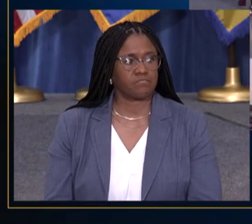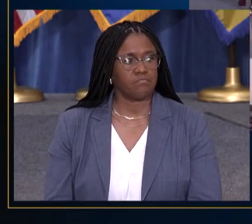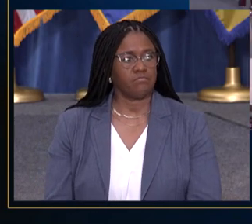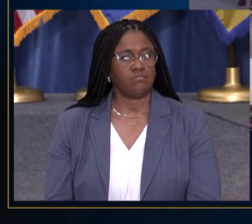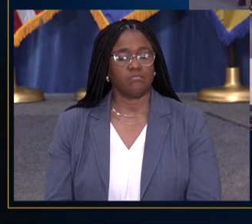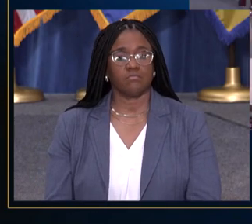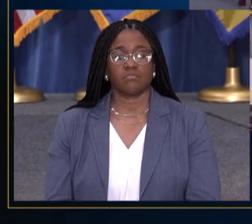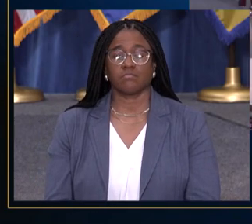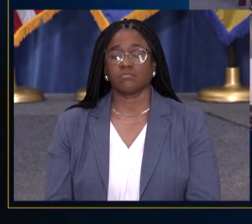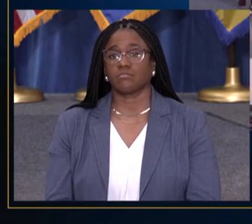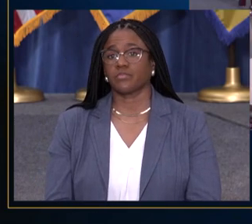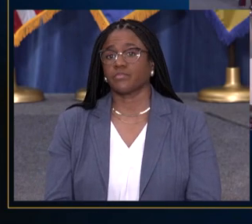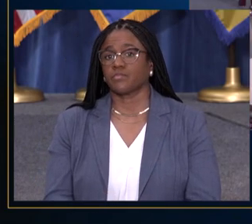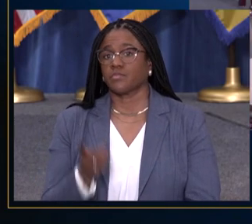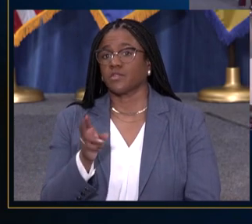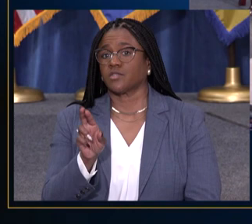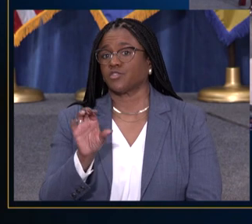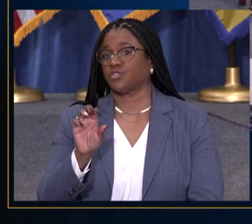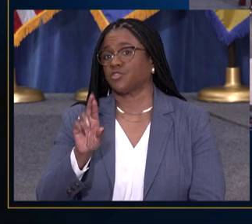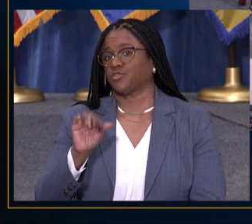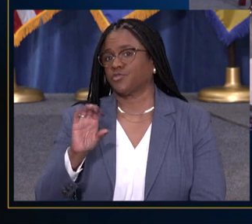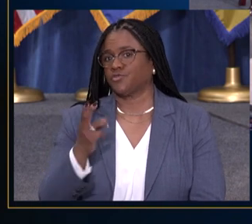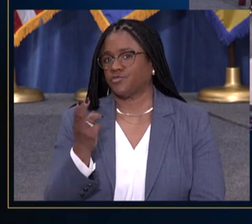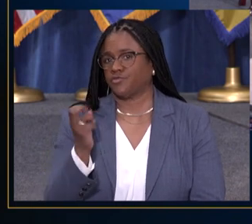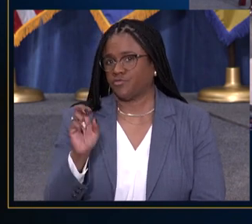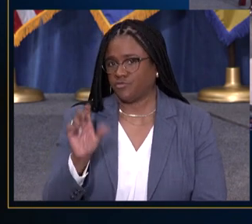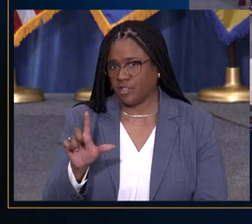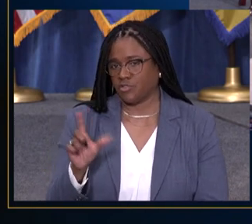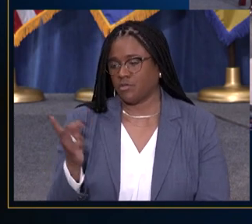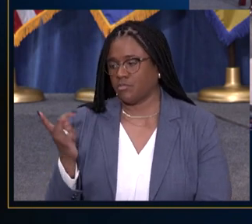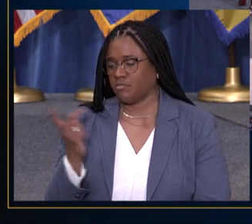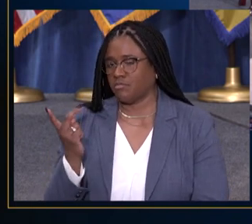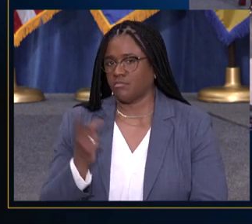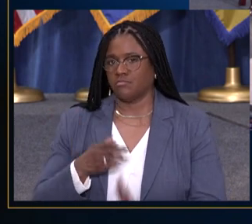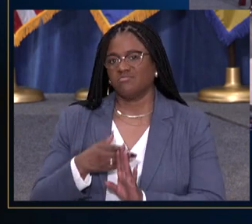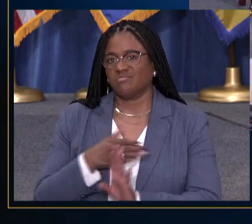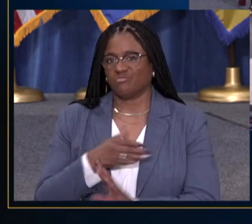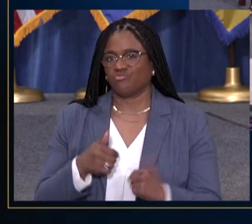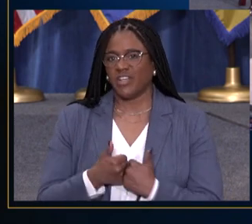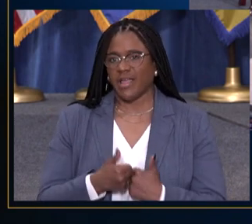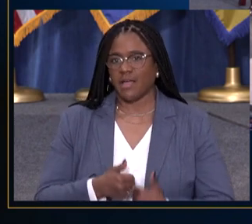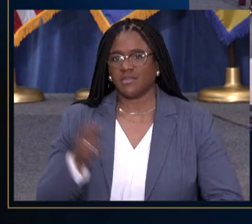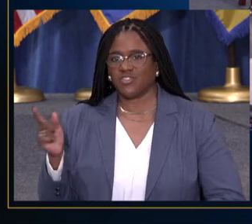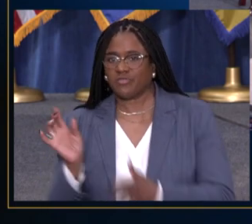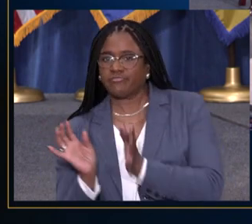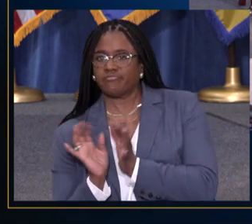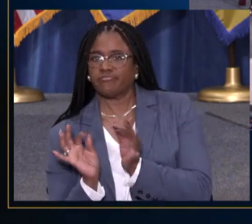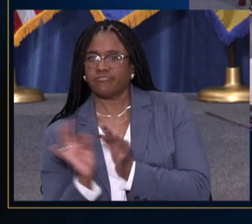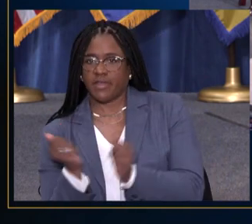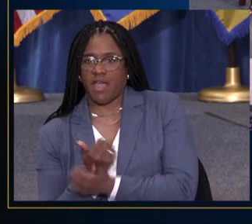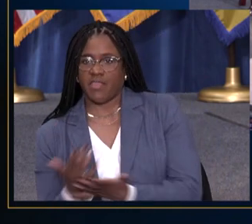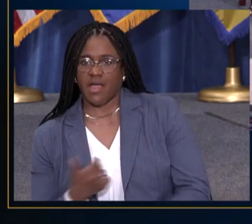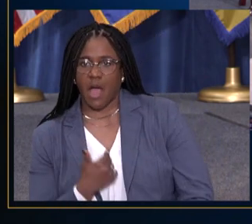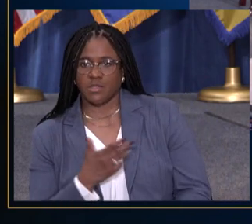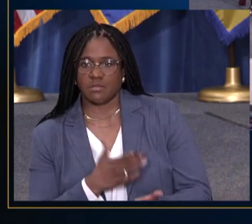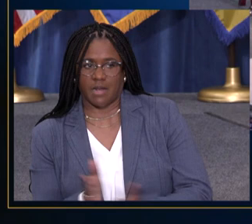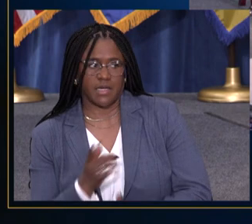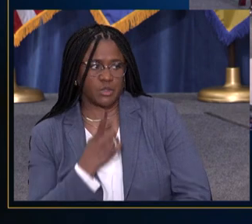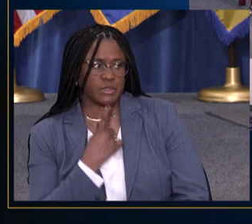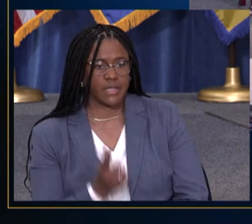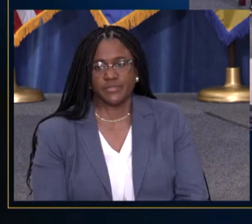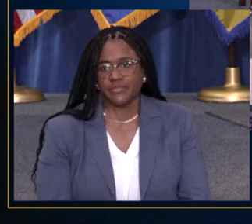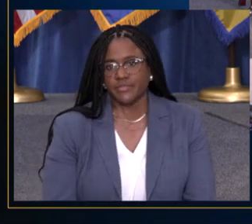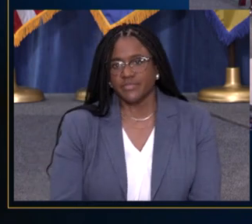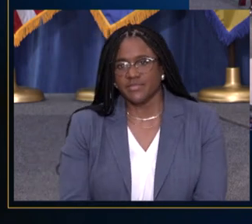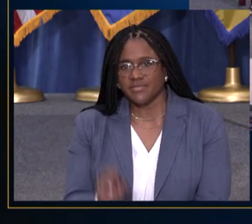So Dr. Rachel and I had a chance to pregame, because she said everything I was just about to say. No, that's perfect. Because